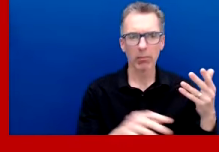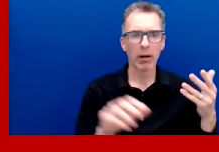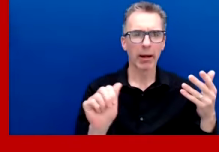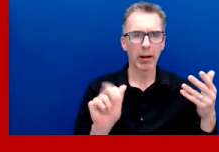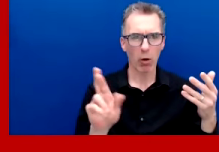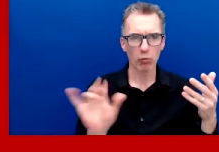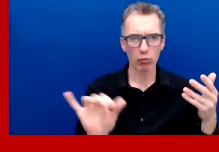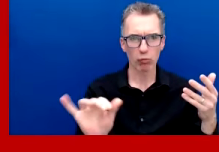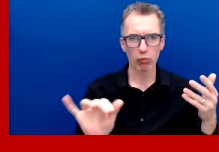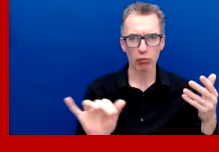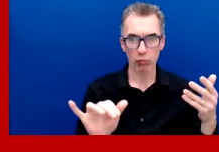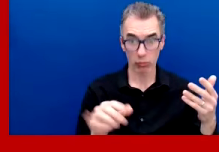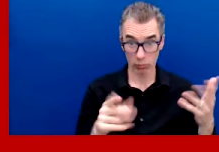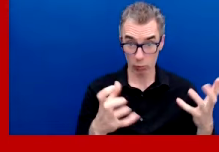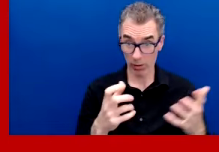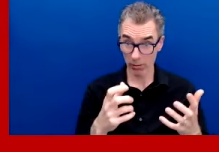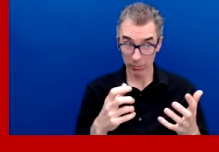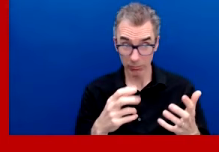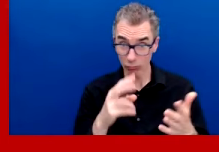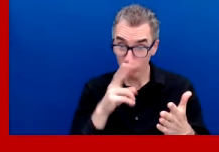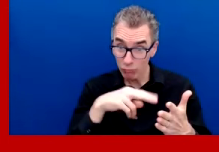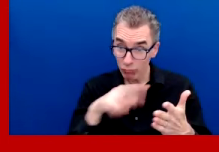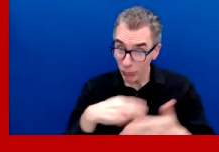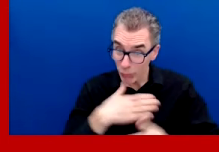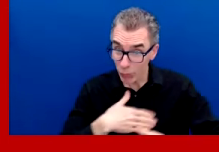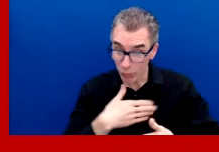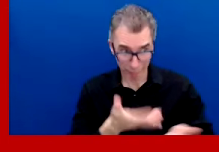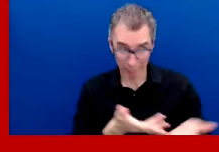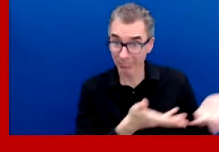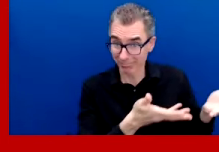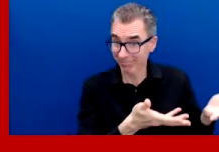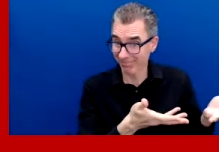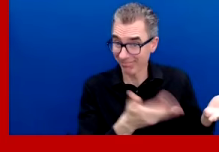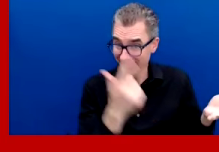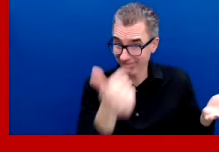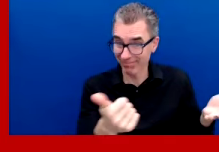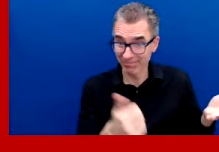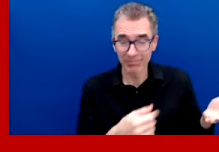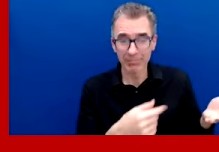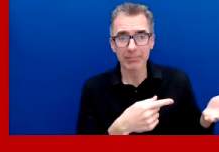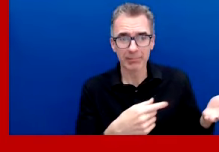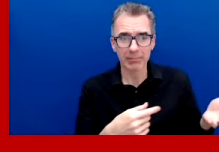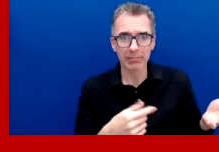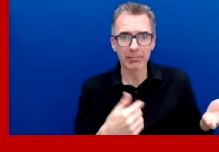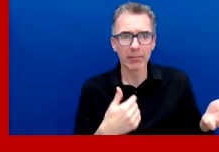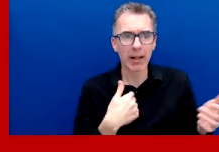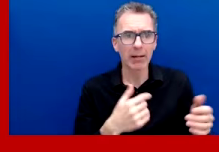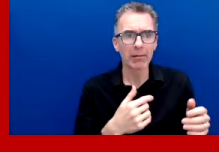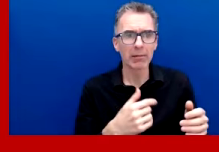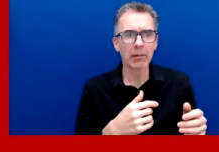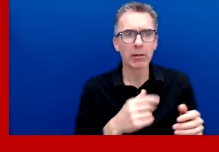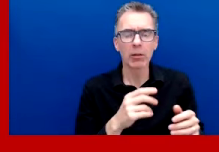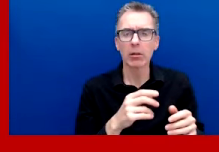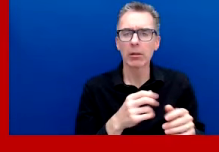If you want a fun read, go check these out. It talks about, we have sections on, harassment in